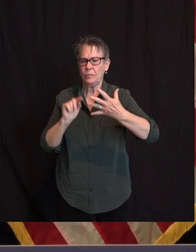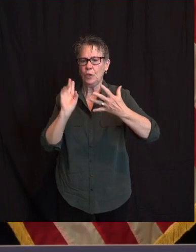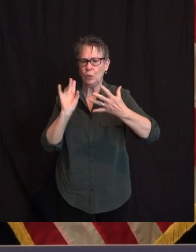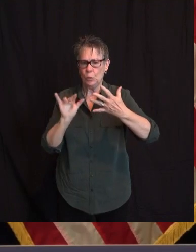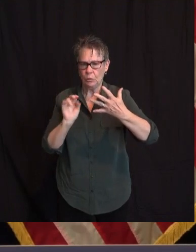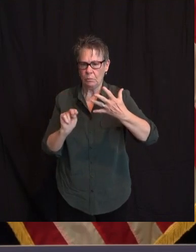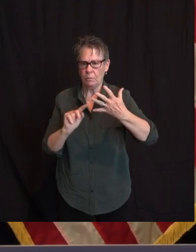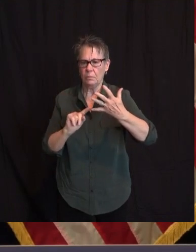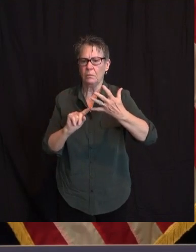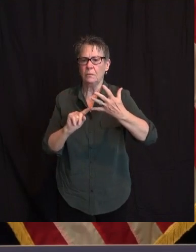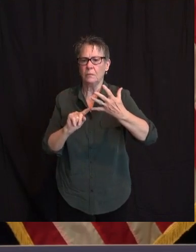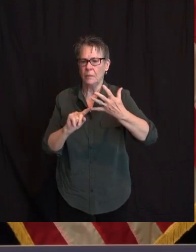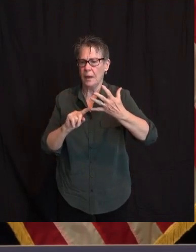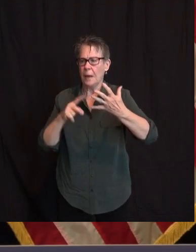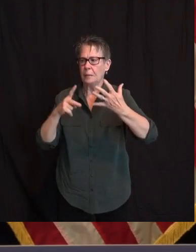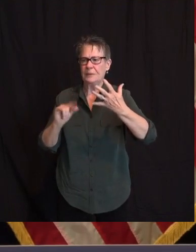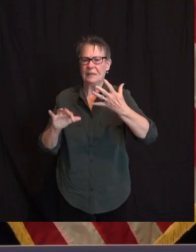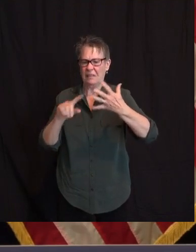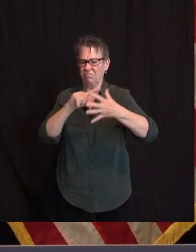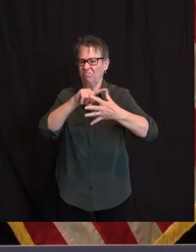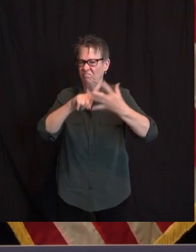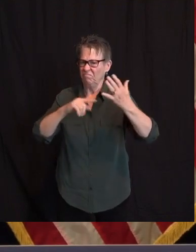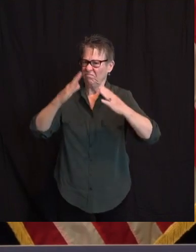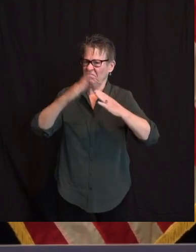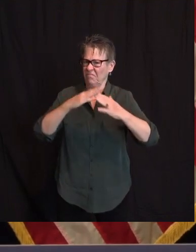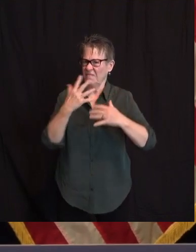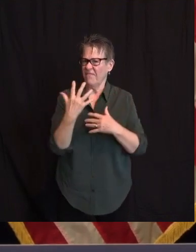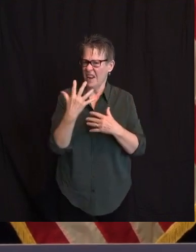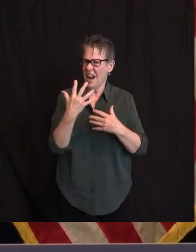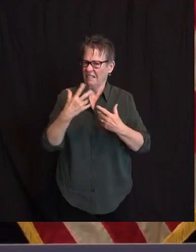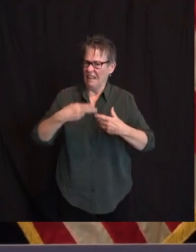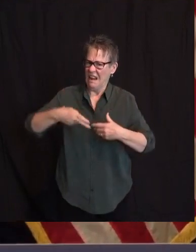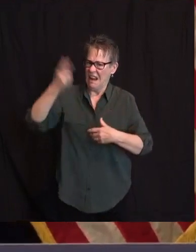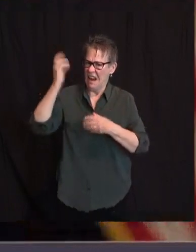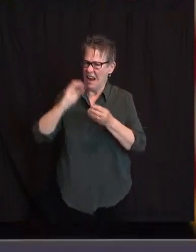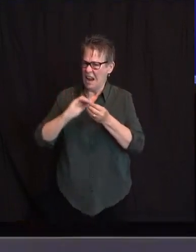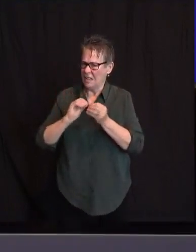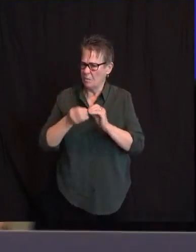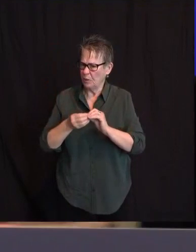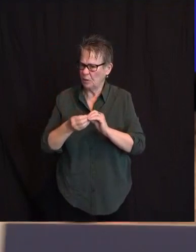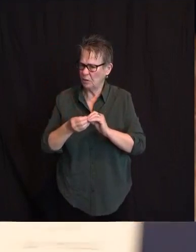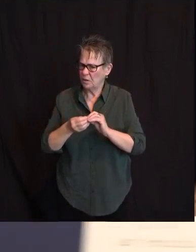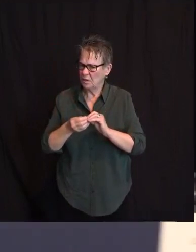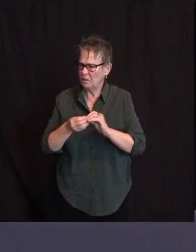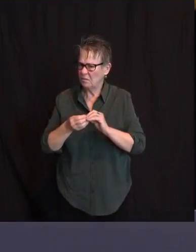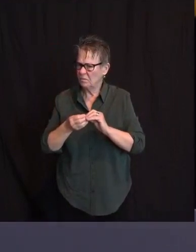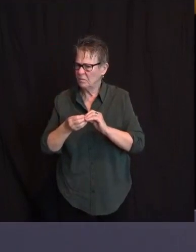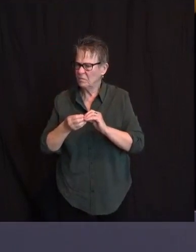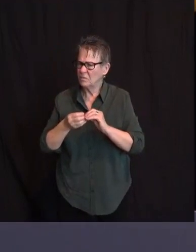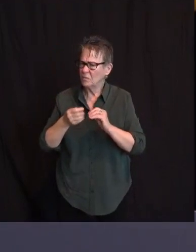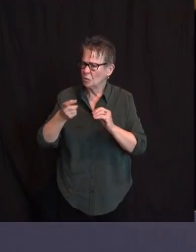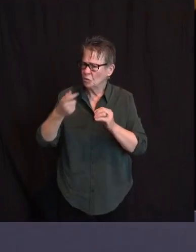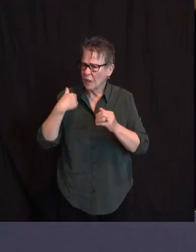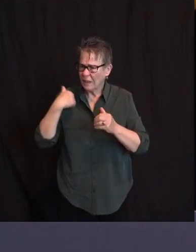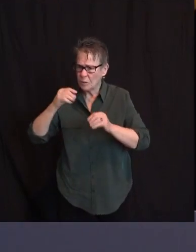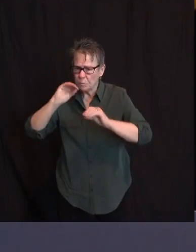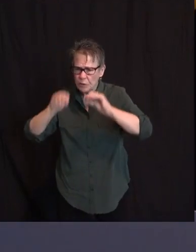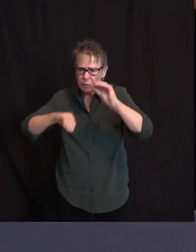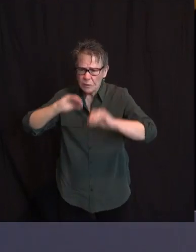of age, race, gender, etc.? Sure. Thank you. I did not go over that. Of the total